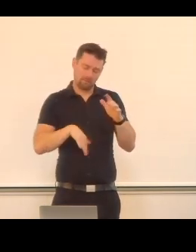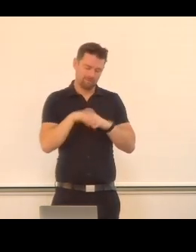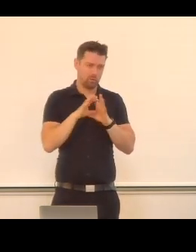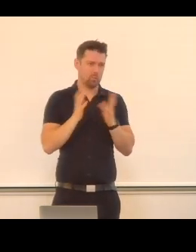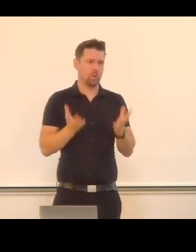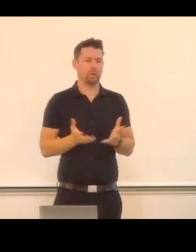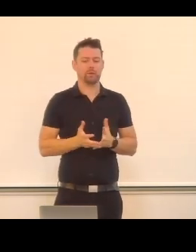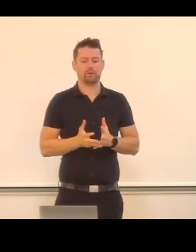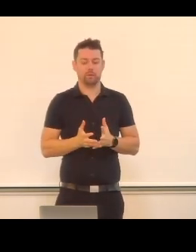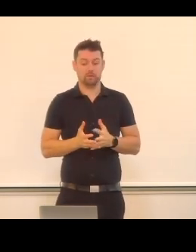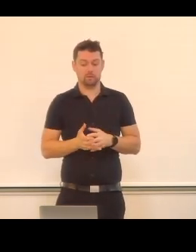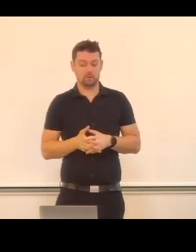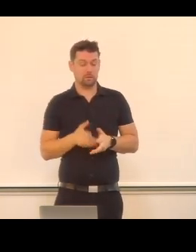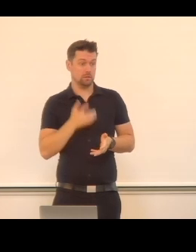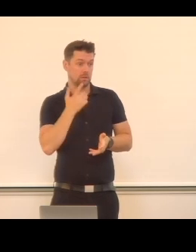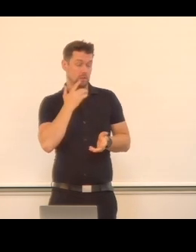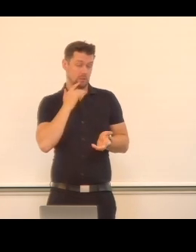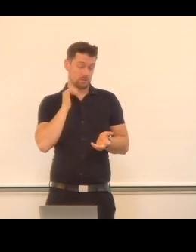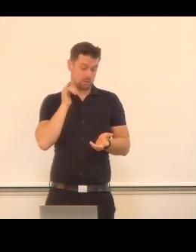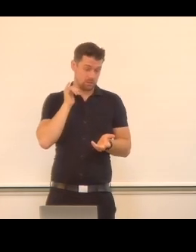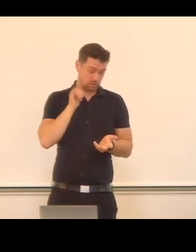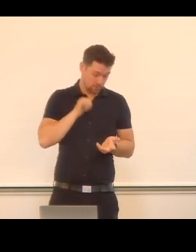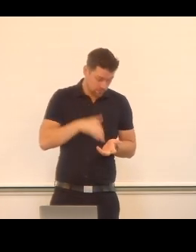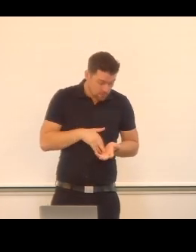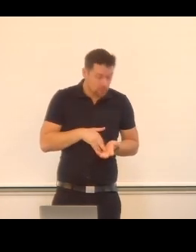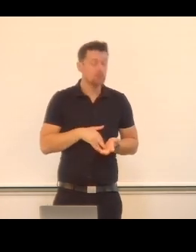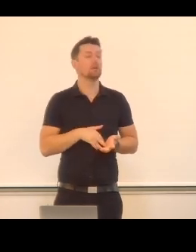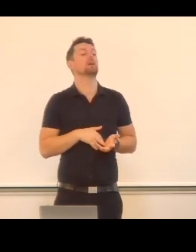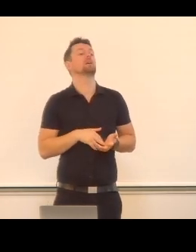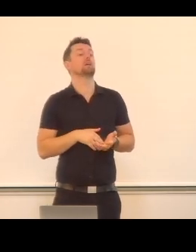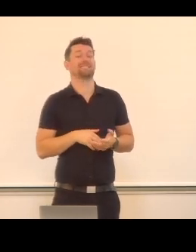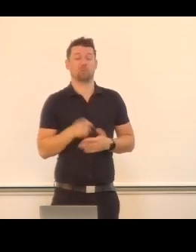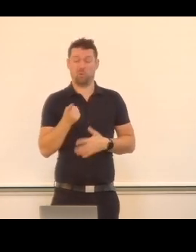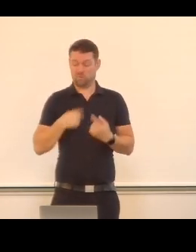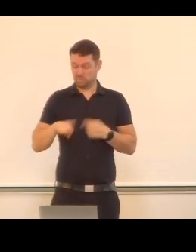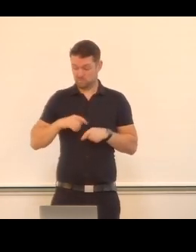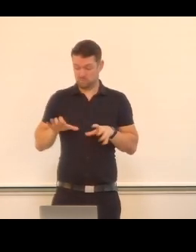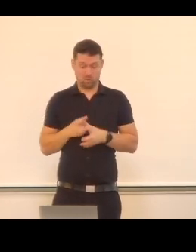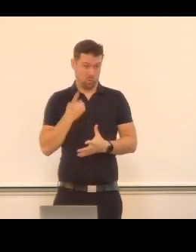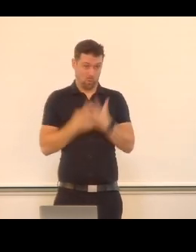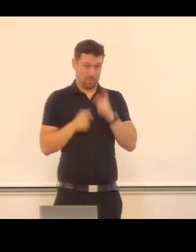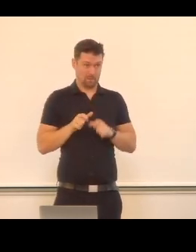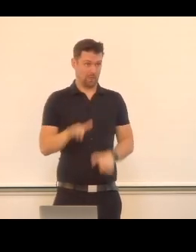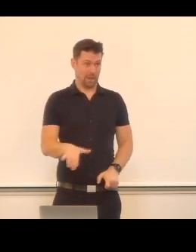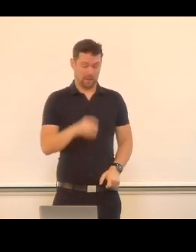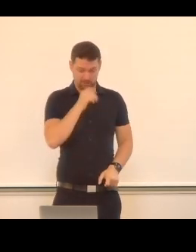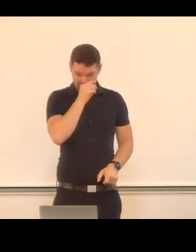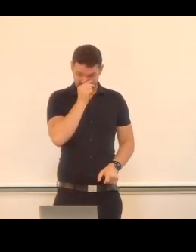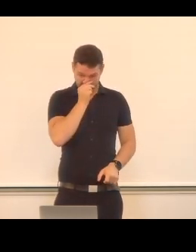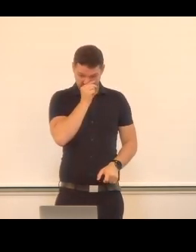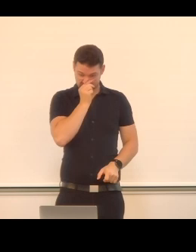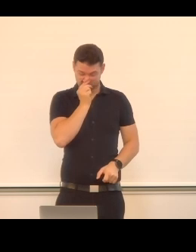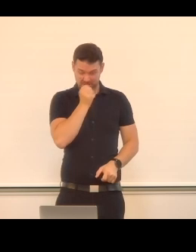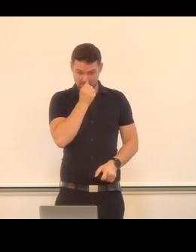And when you're there as that crew, your crew is the only people on that entire island. It's situated on the